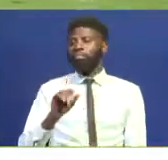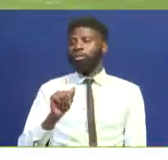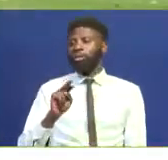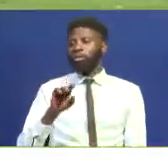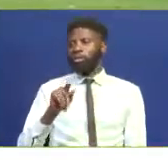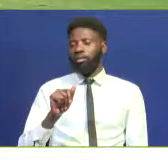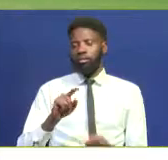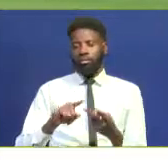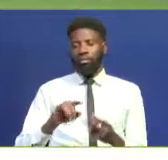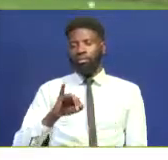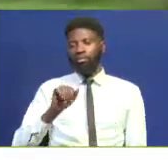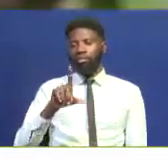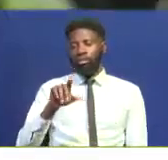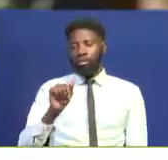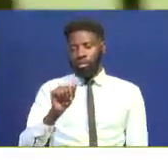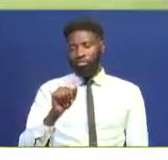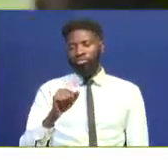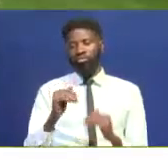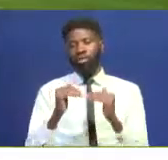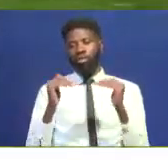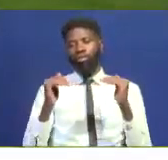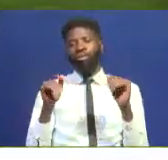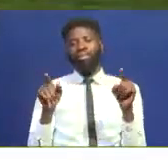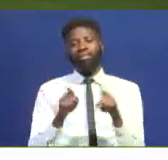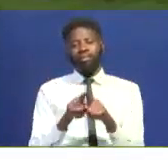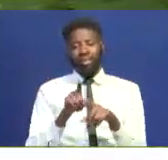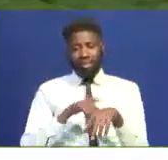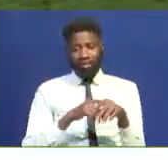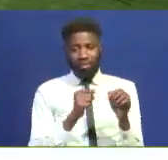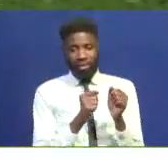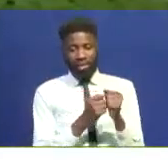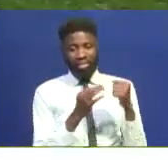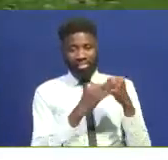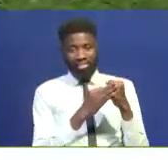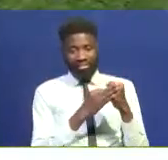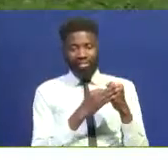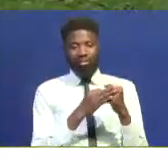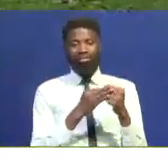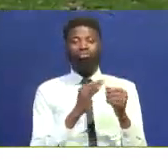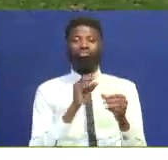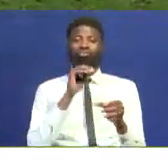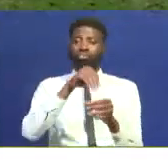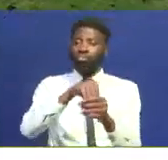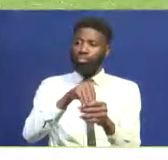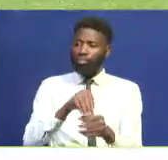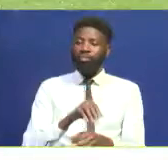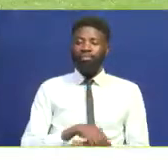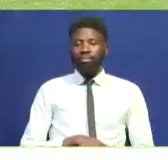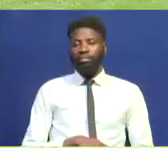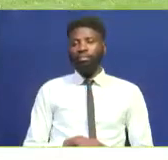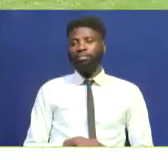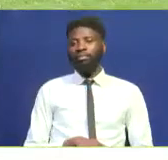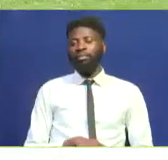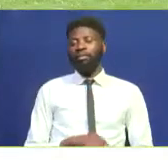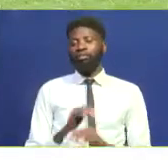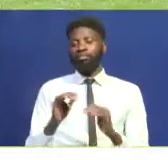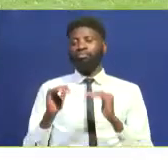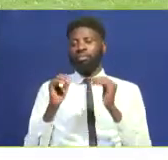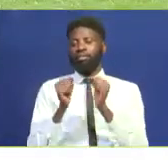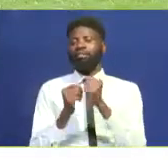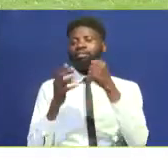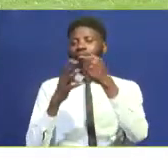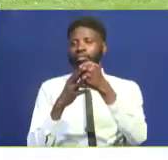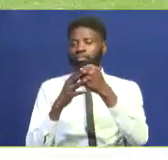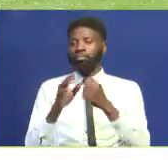tied after 18 holes, forcing them to proceed to the 19th. Bianca landed her third shot on the green and parred the hole to win. The